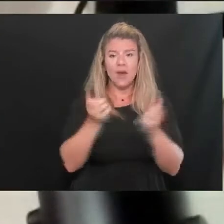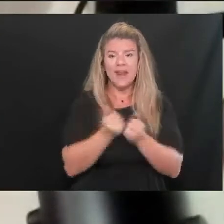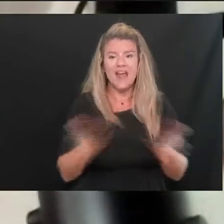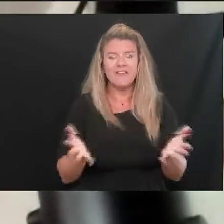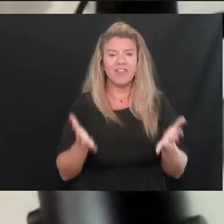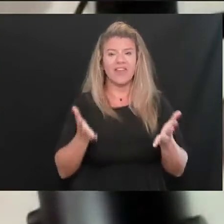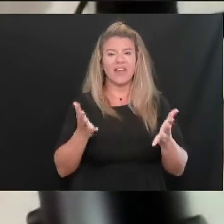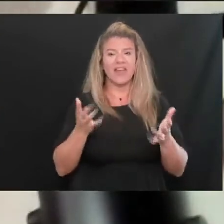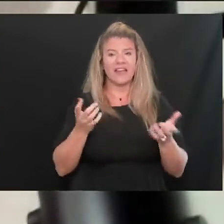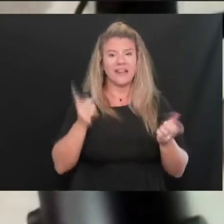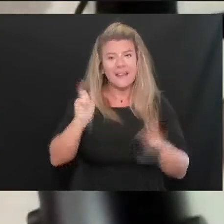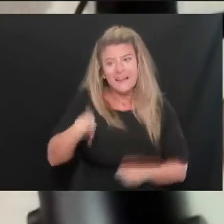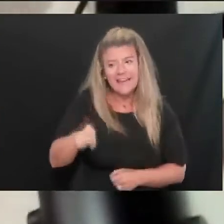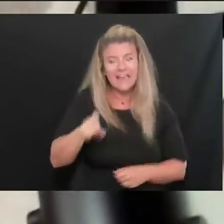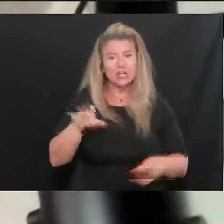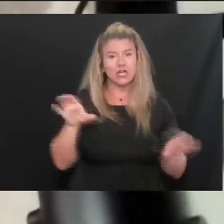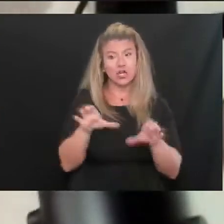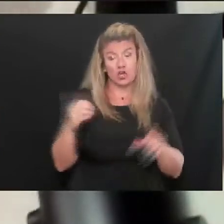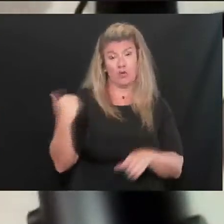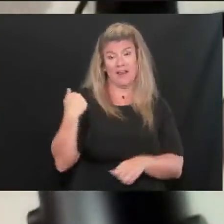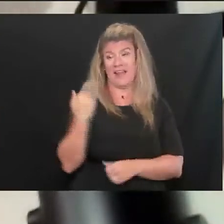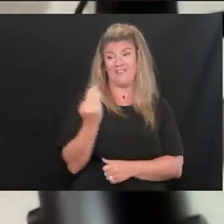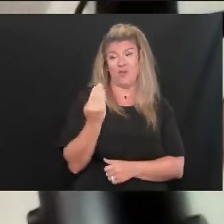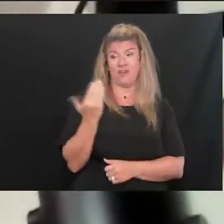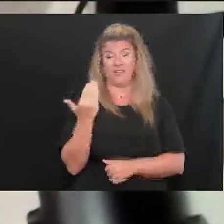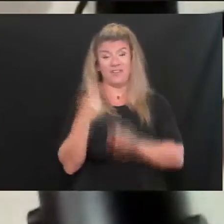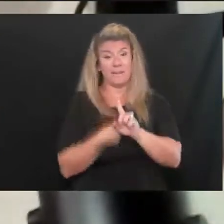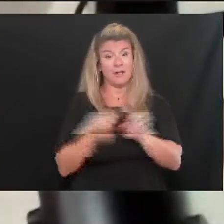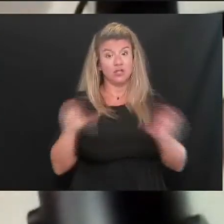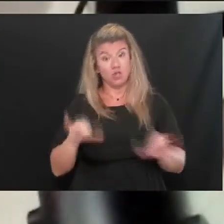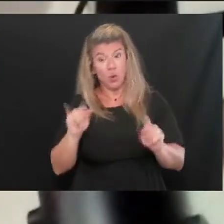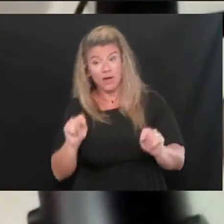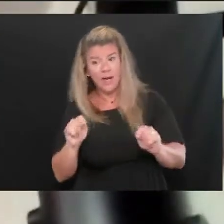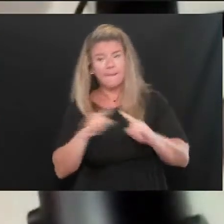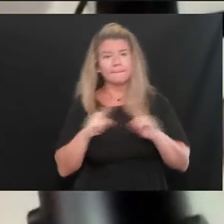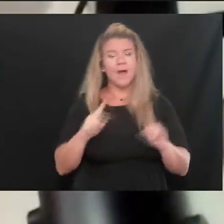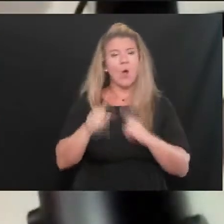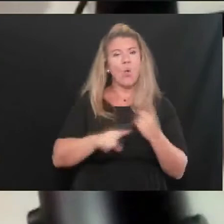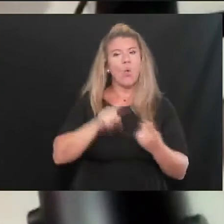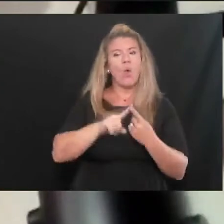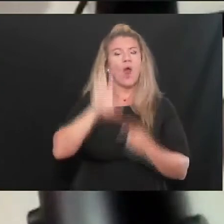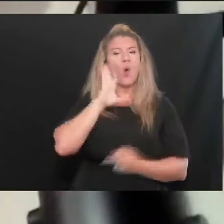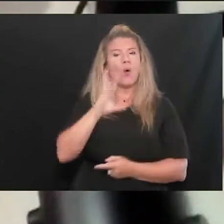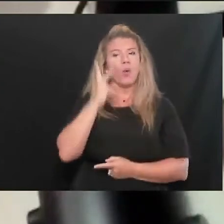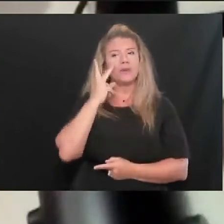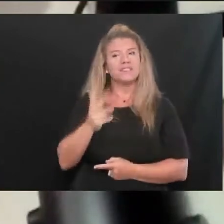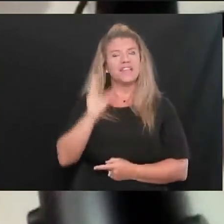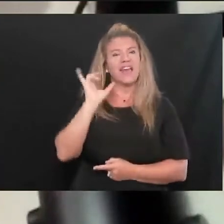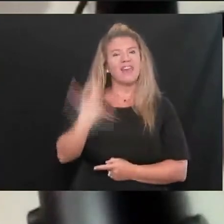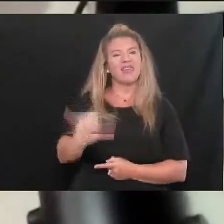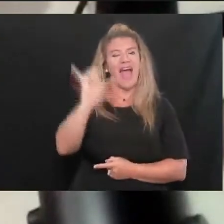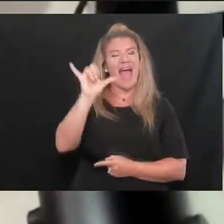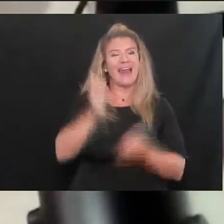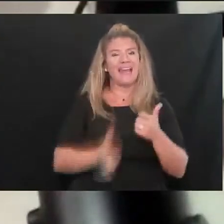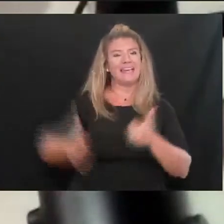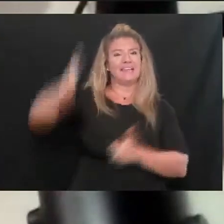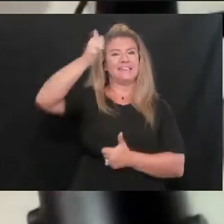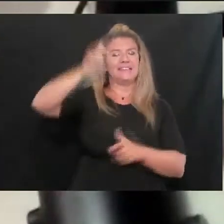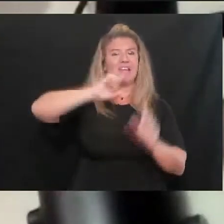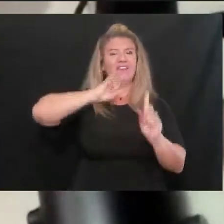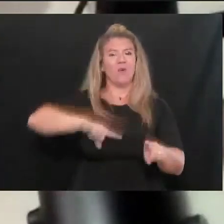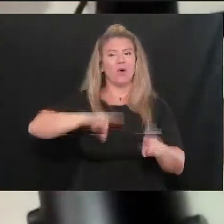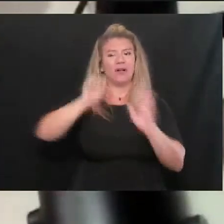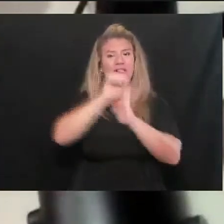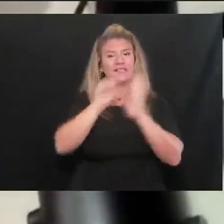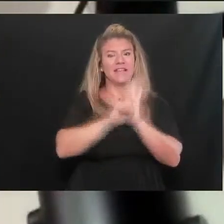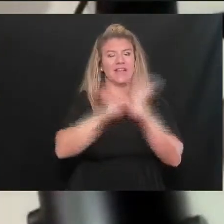that have been needed to do the last 14, 15 months. But when will we see that executive order and that state of